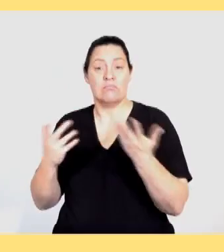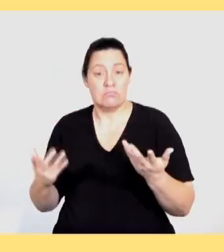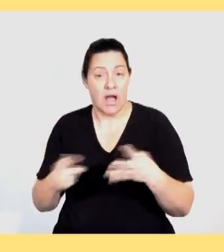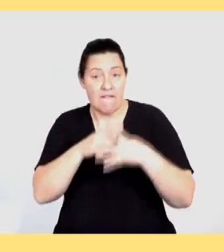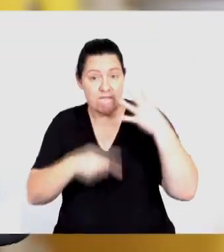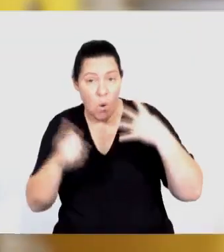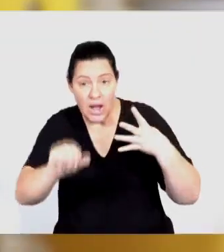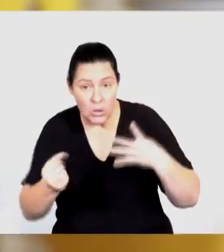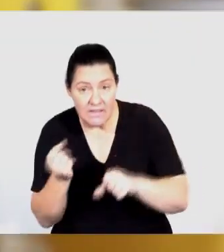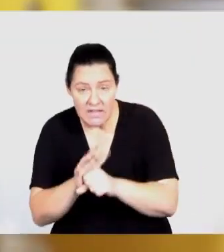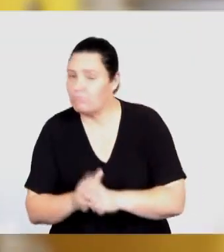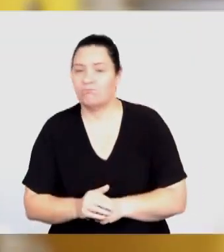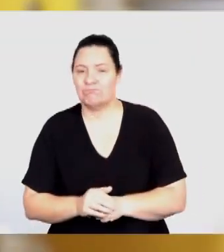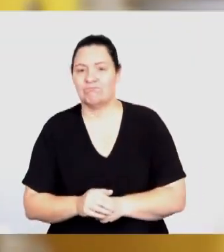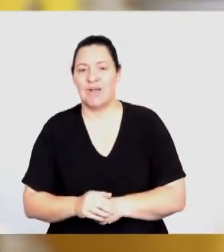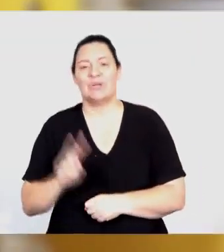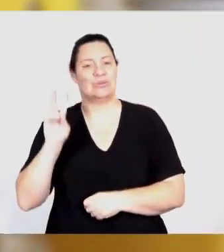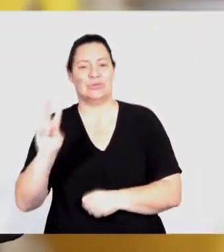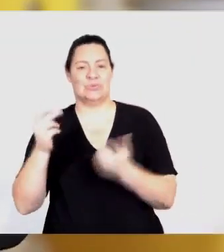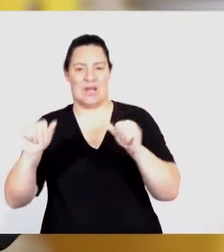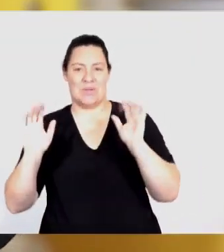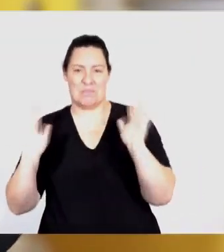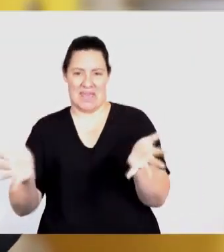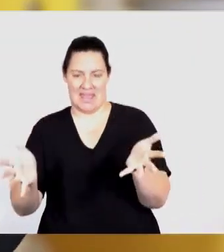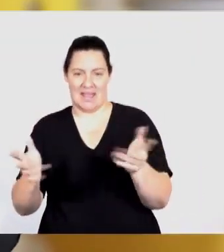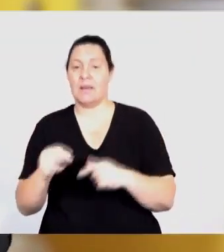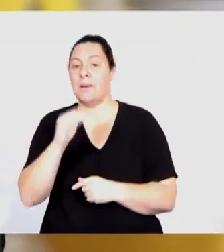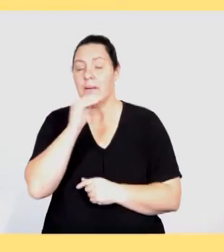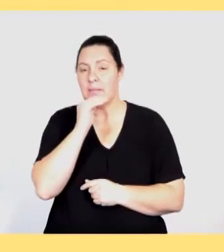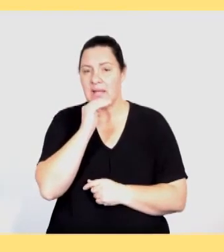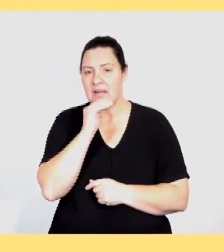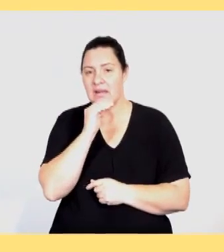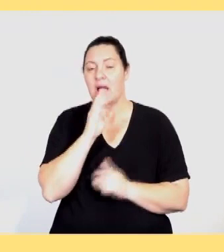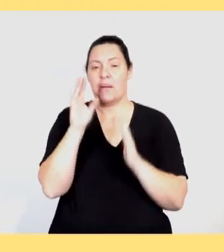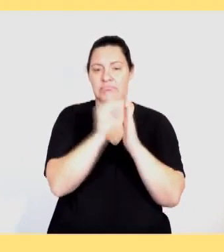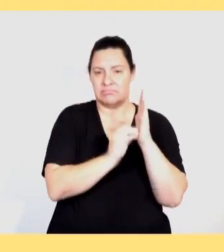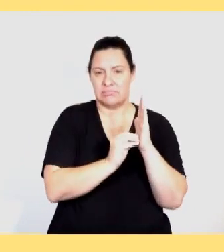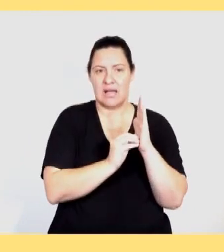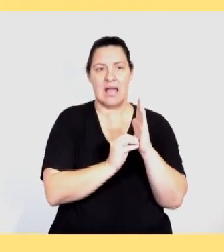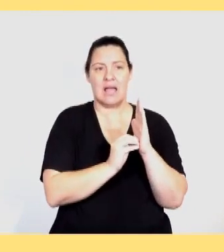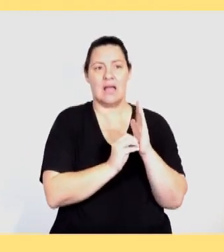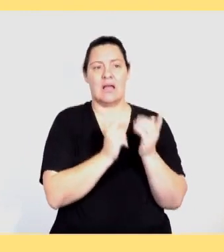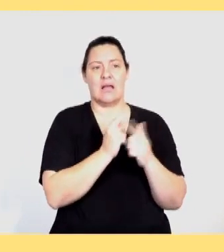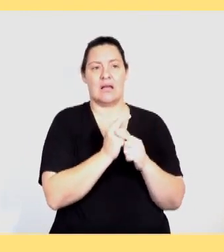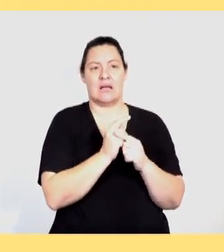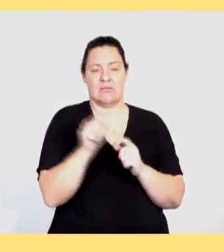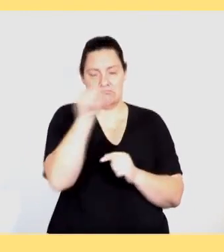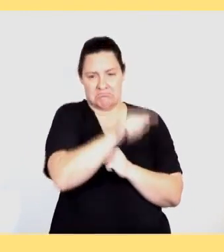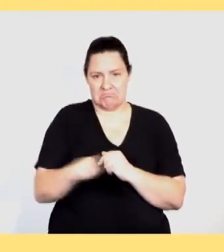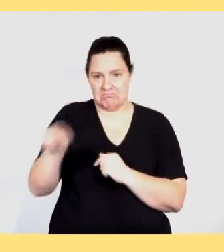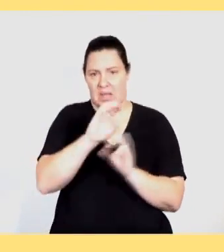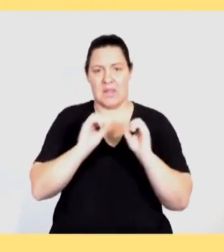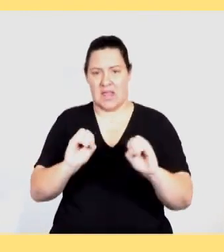That means, am I going to have 4 accounts or 2 accounts? I'm going to have 2 accounts. That means I'm not going to record anything